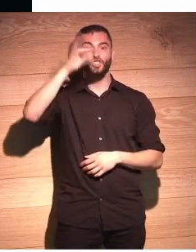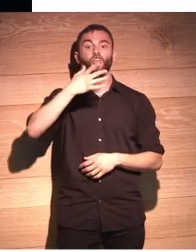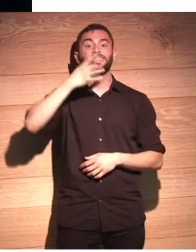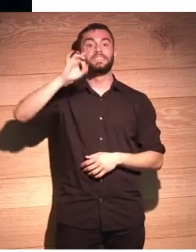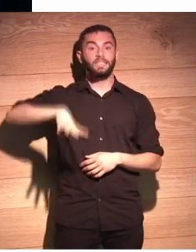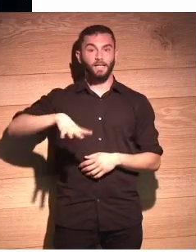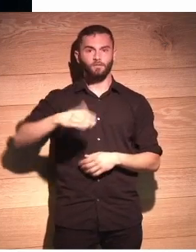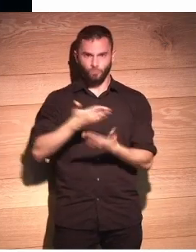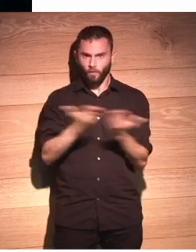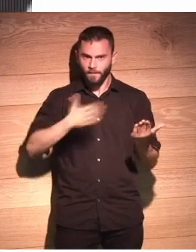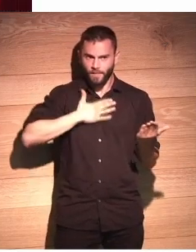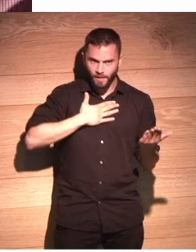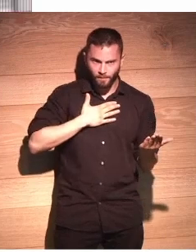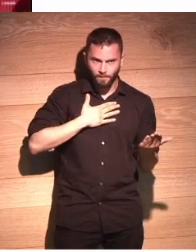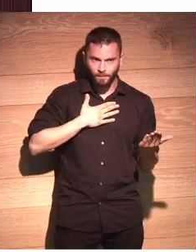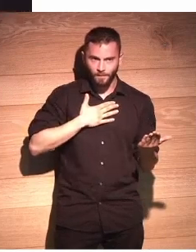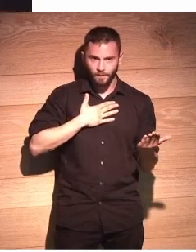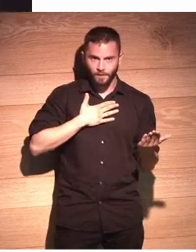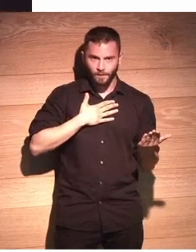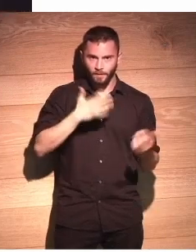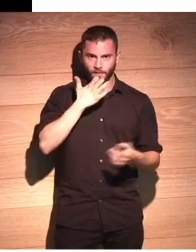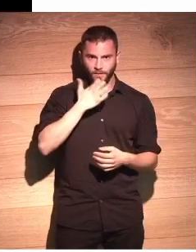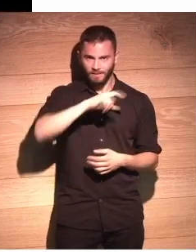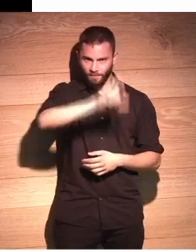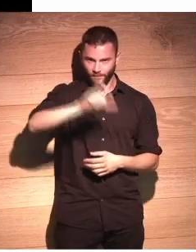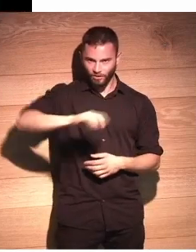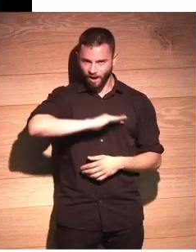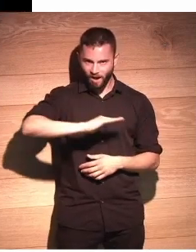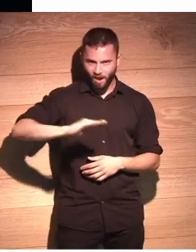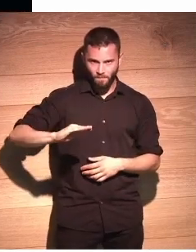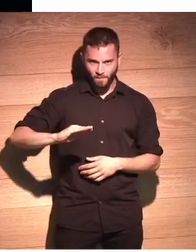me, these were all bad guys.